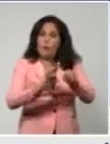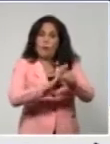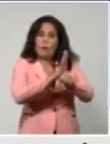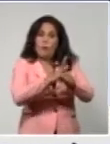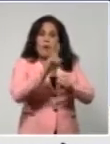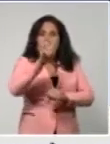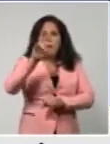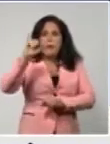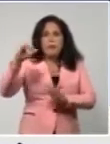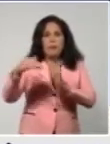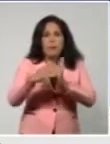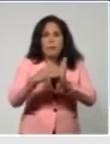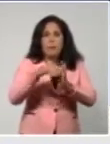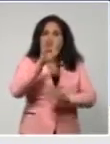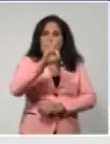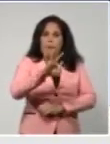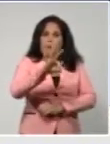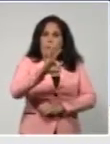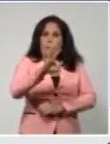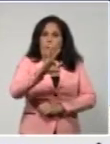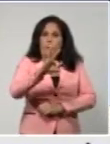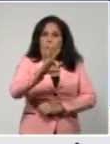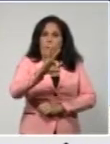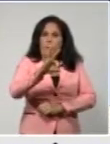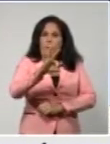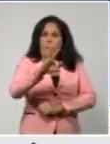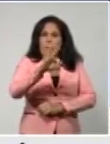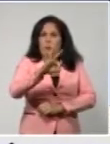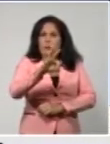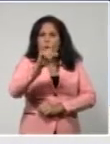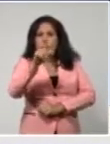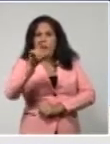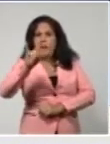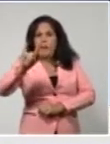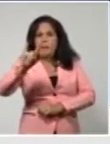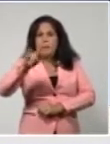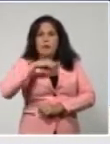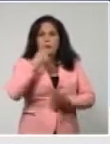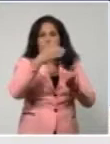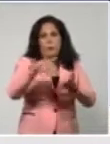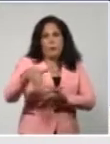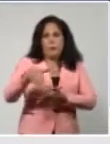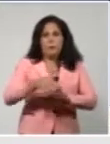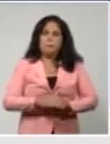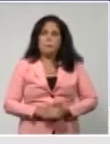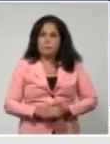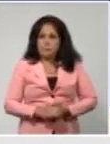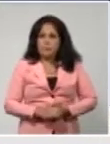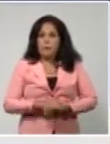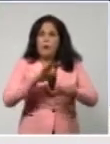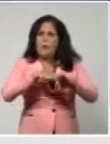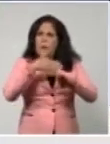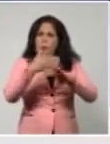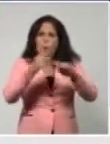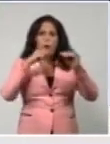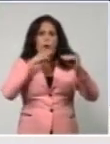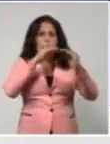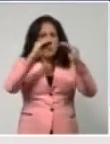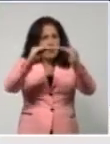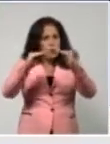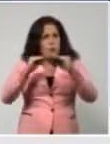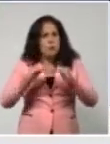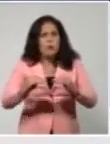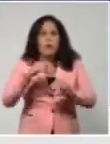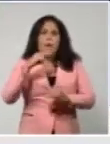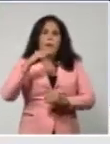26,816 deaths. Next is Russia, then South Africa in 5th place, and, as has been